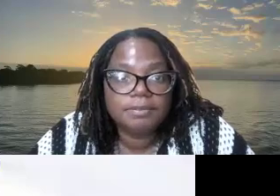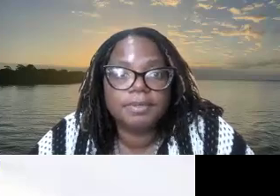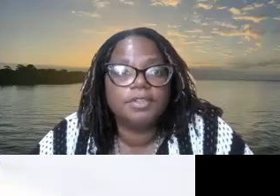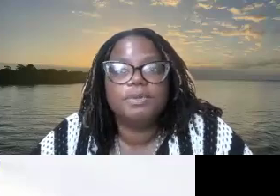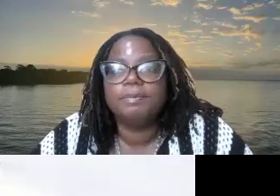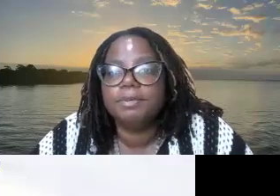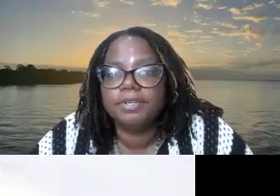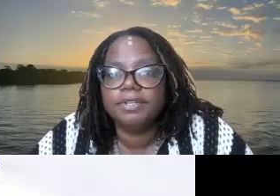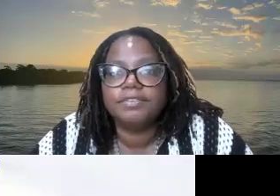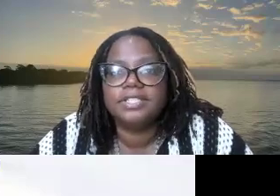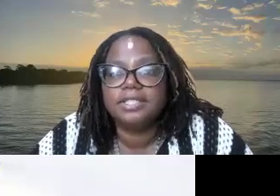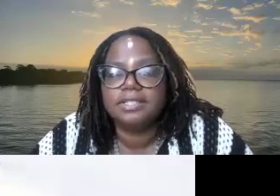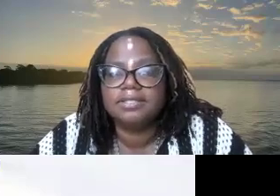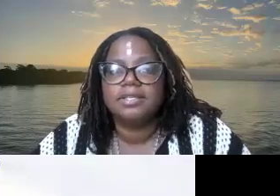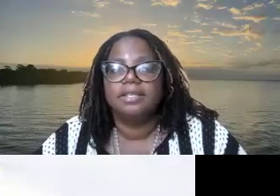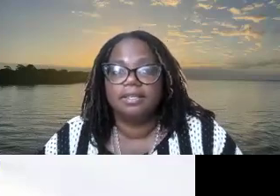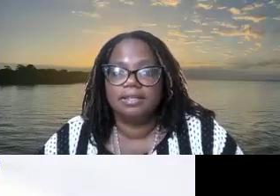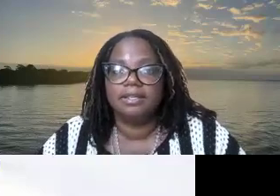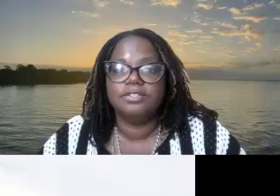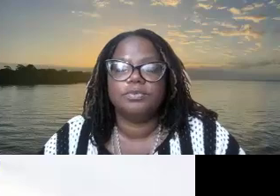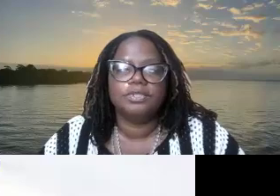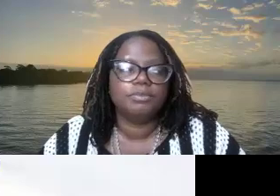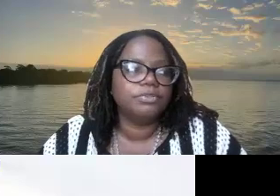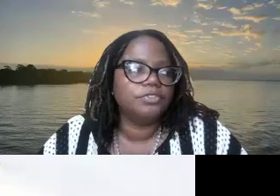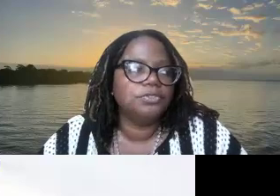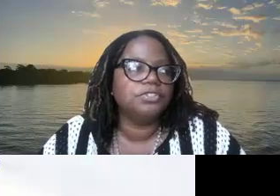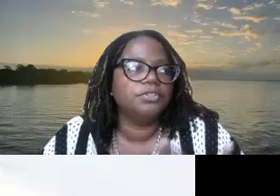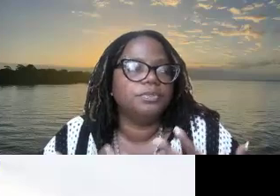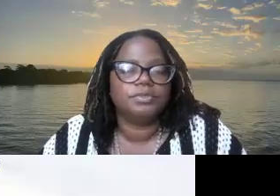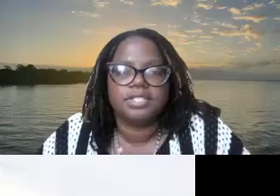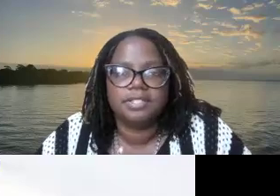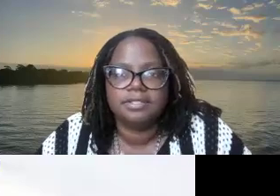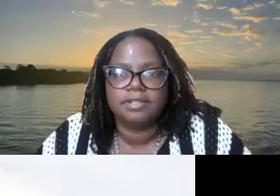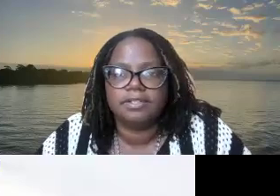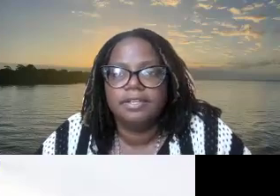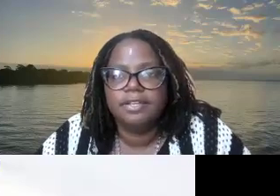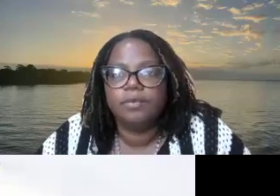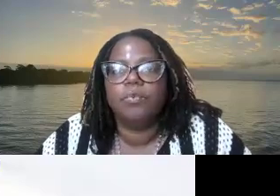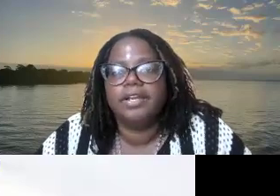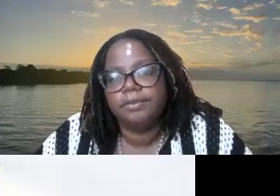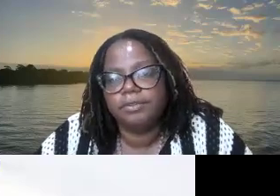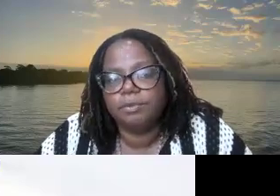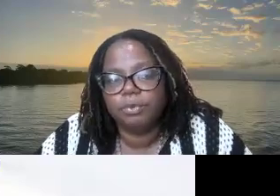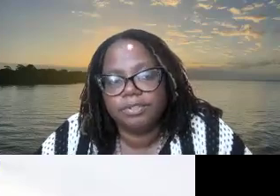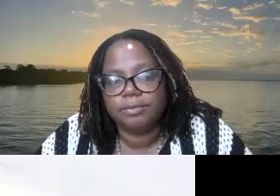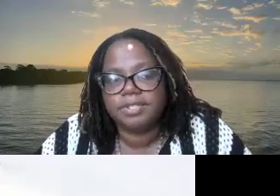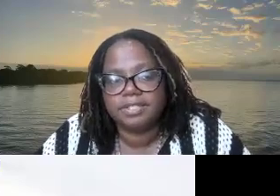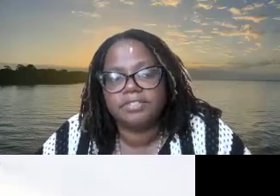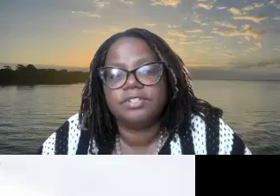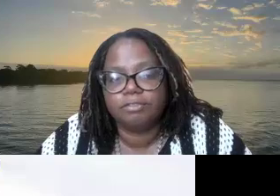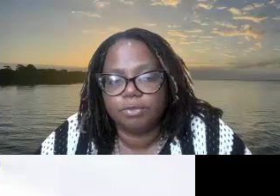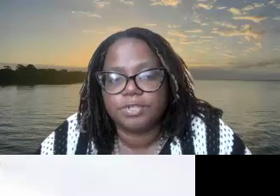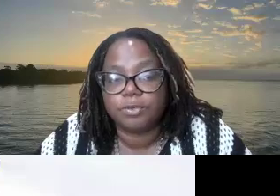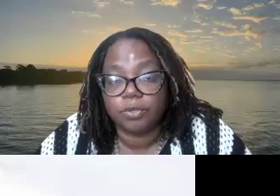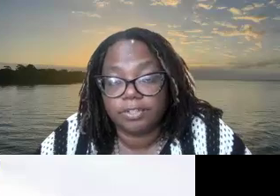specific work, but other people may bring other identities in. And it's really important for you to know what those identities are and why you hold them important, because